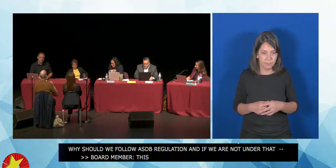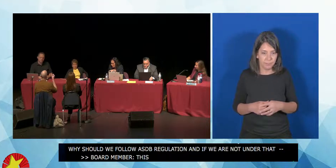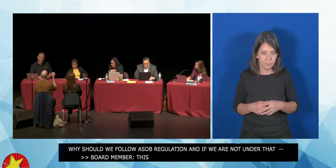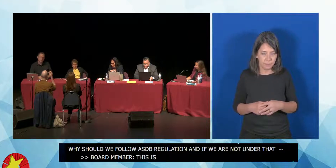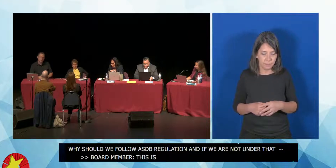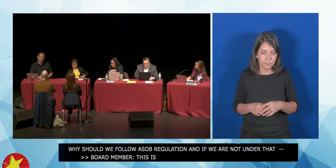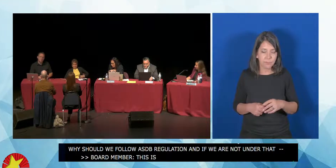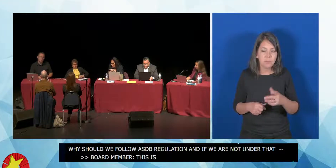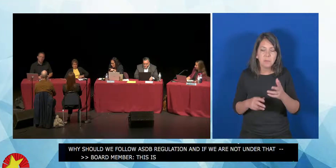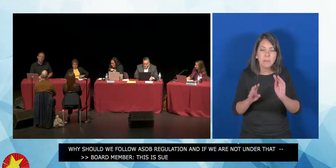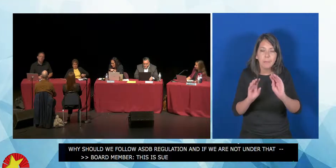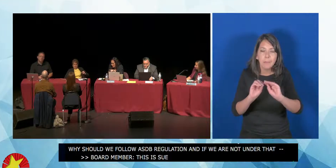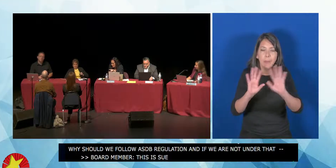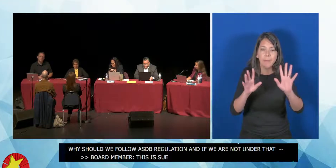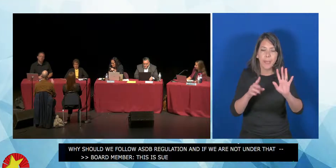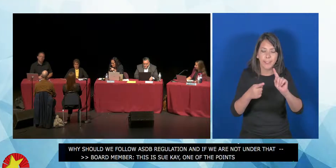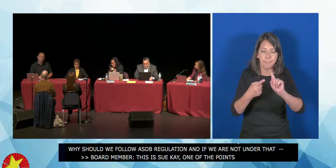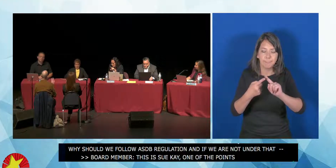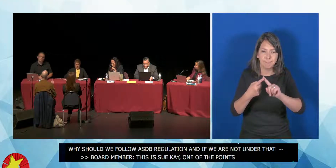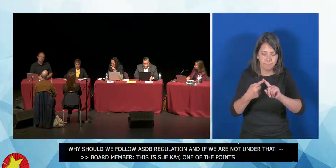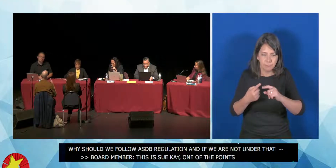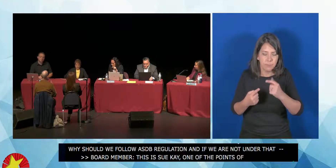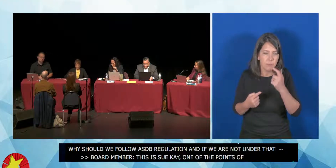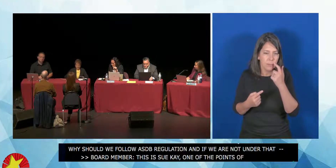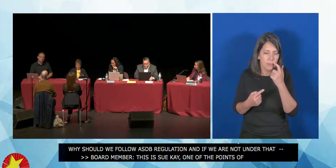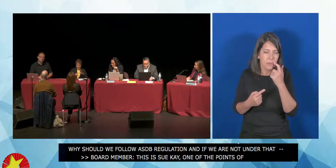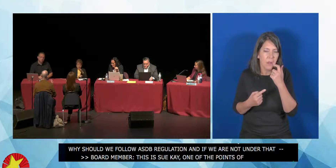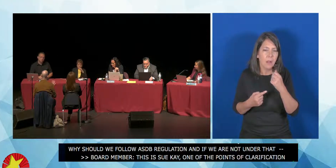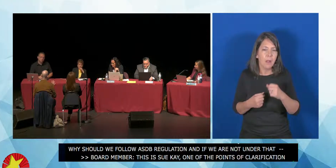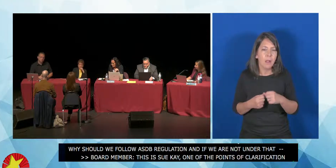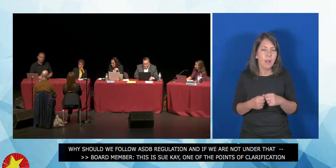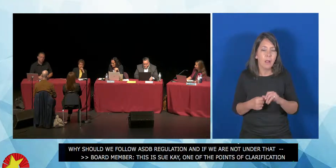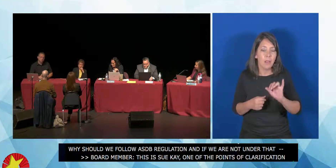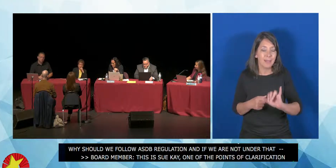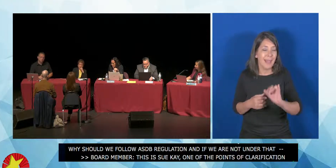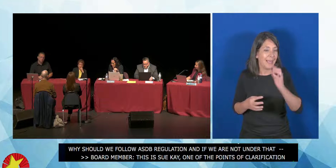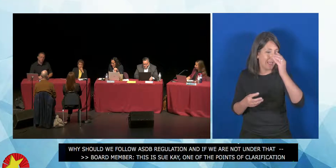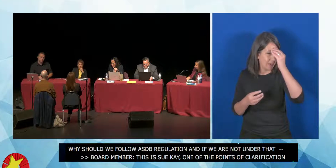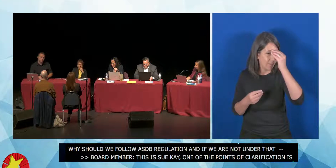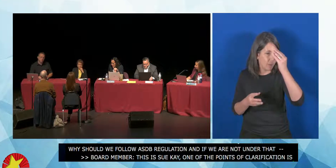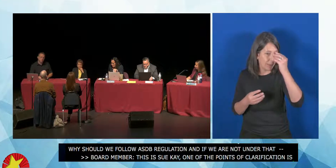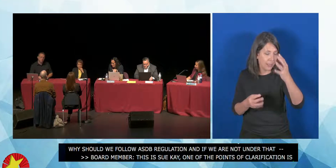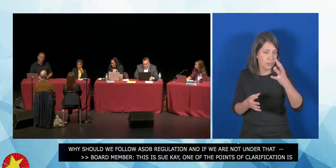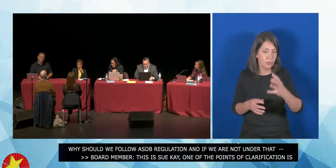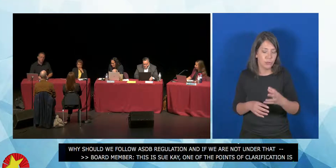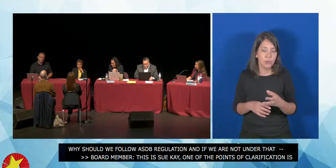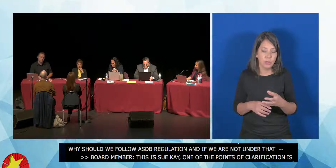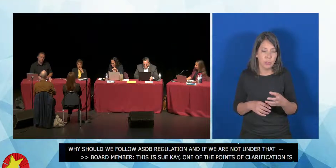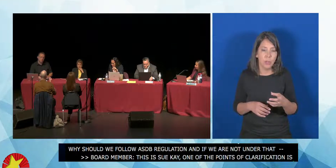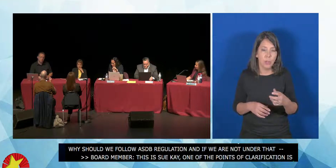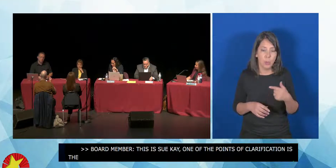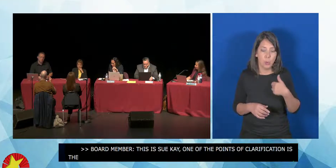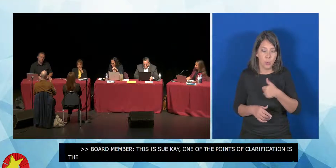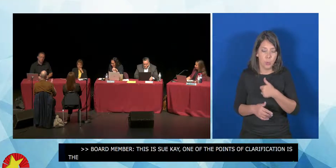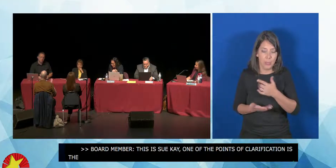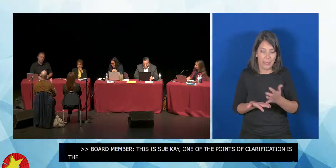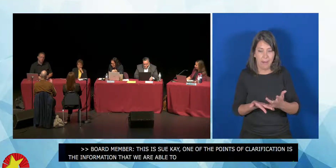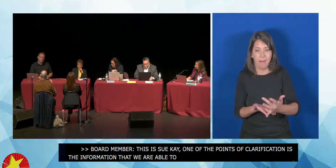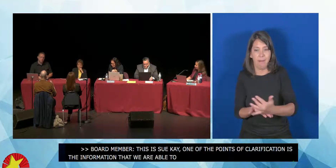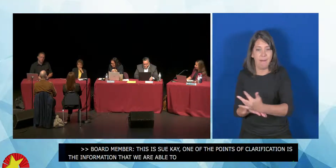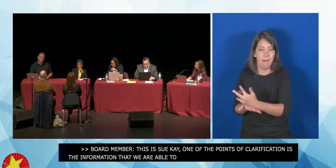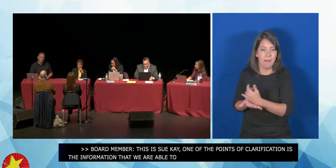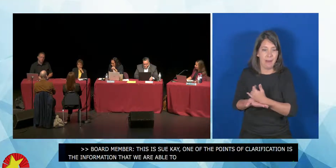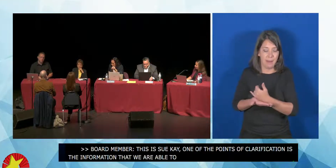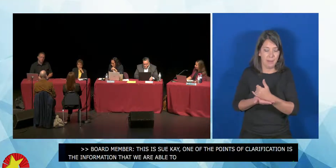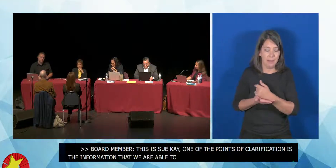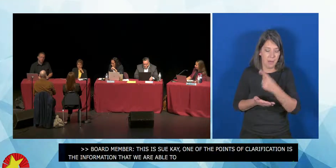of clarification is the information that we are able to collect on the